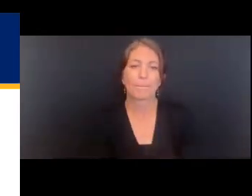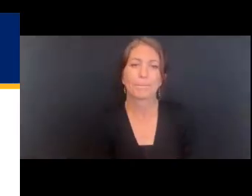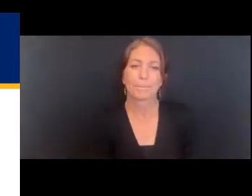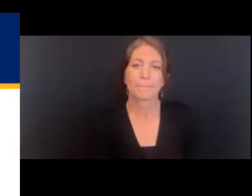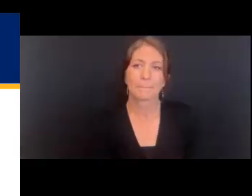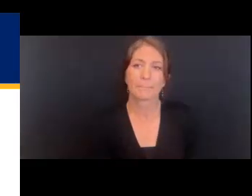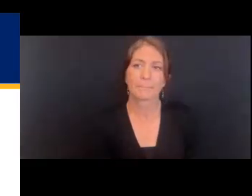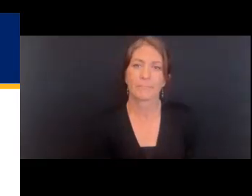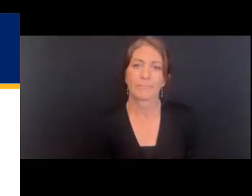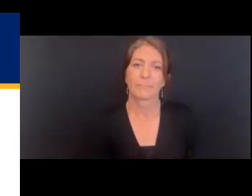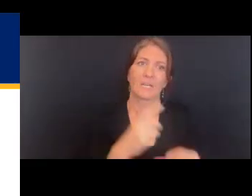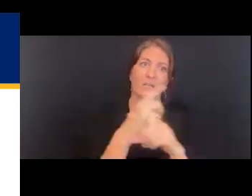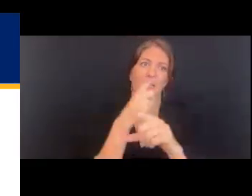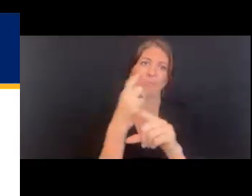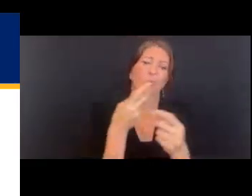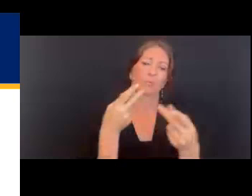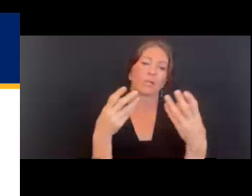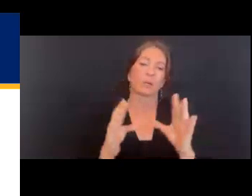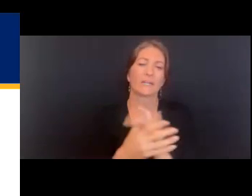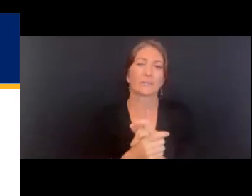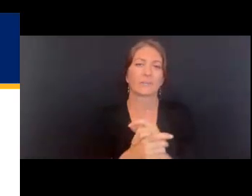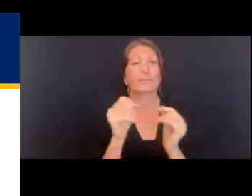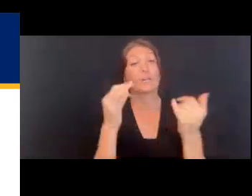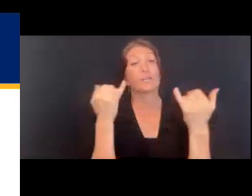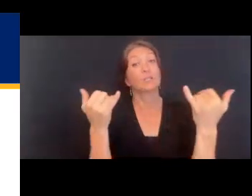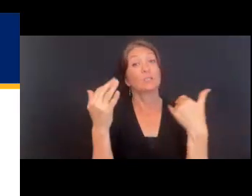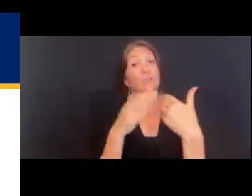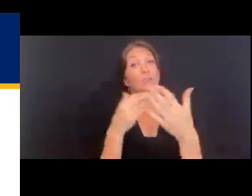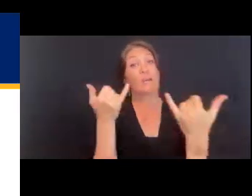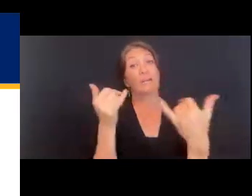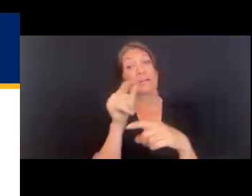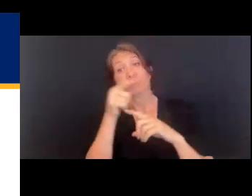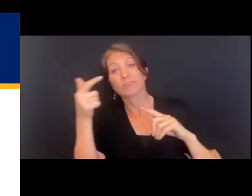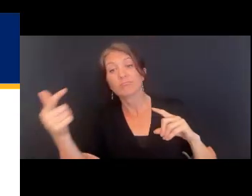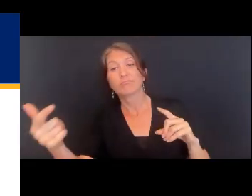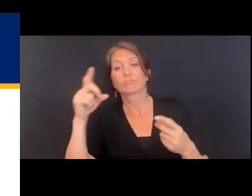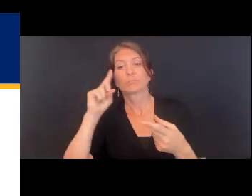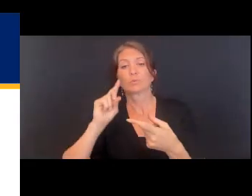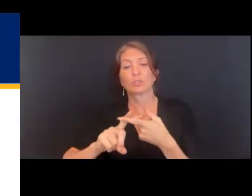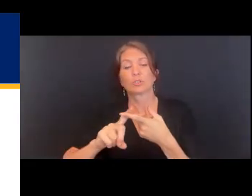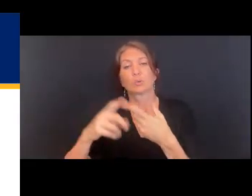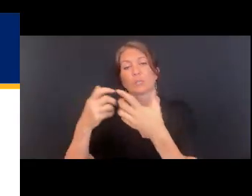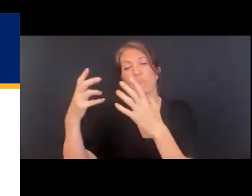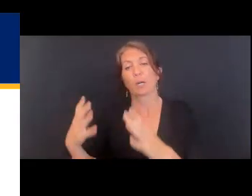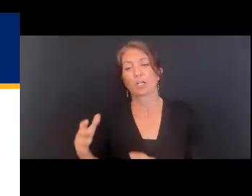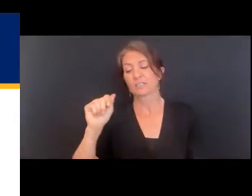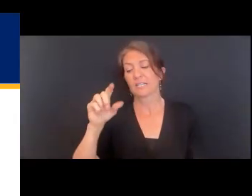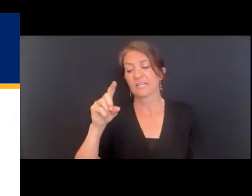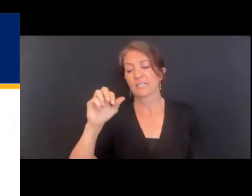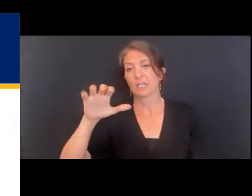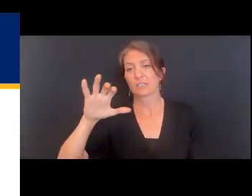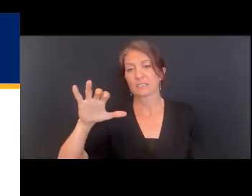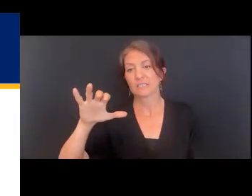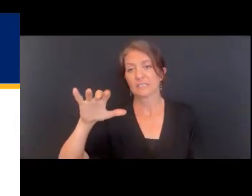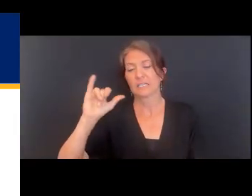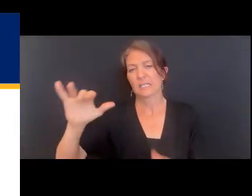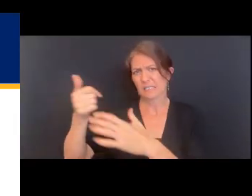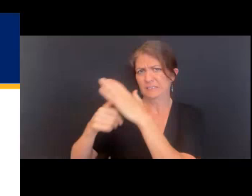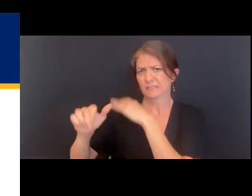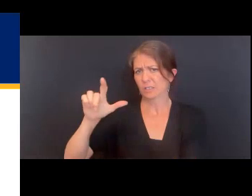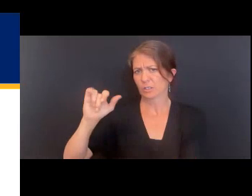the way that is needed. So with that, I'm going to hand it over to our partners at ADRC with Liberty. Is that you,